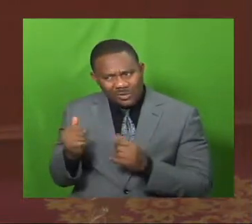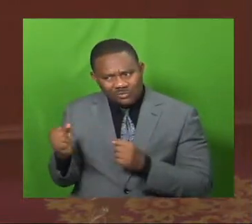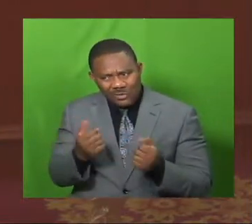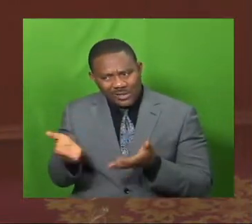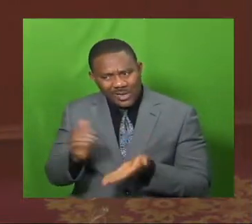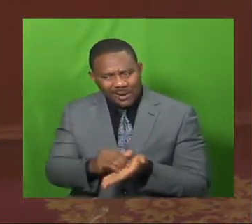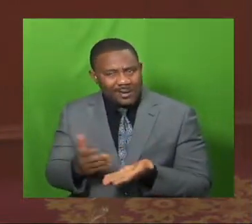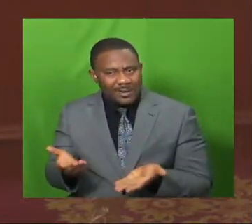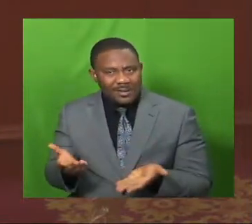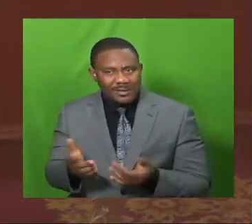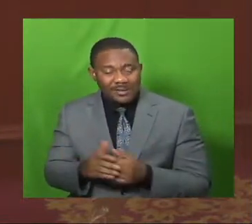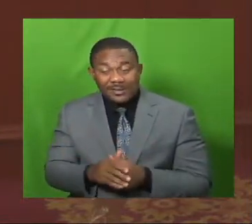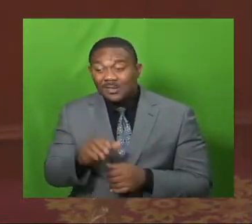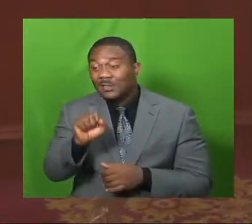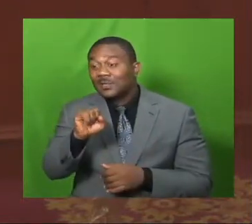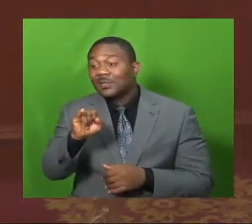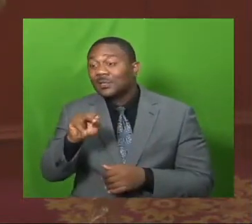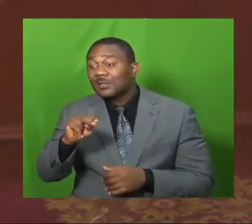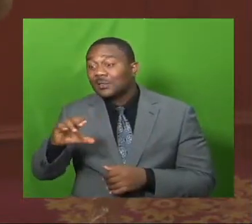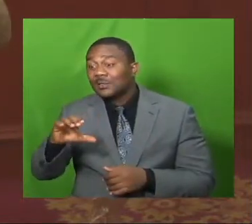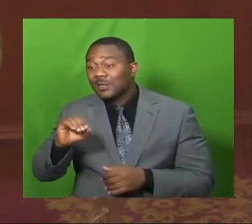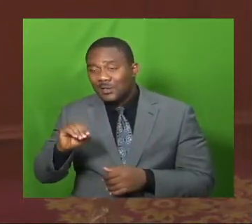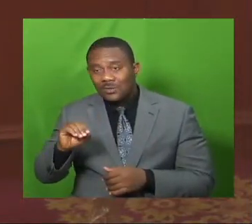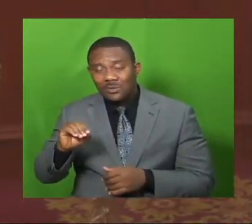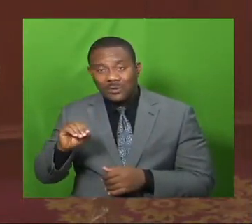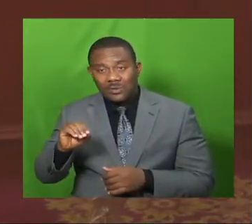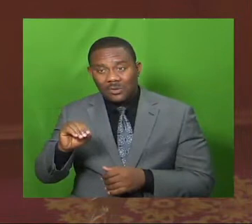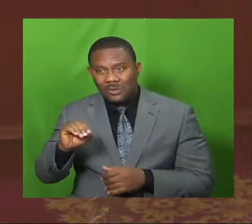us that Sino Hydro is better.